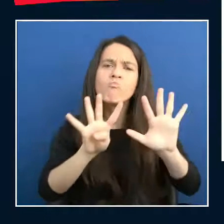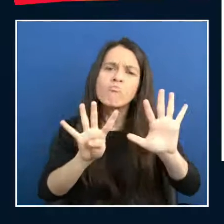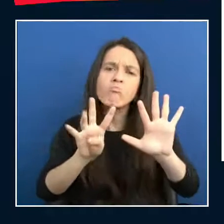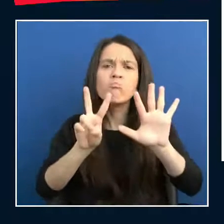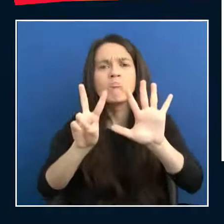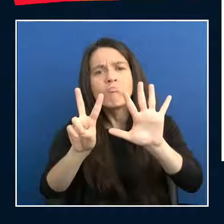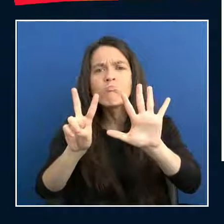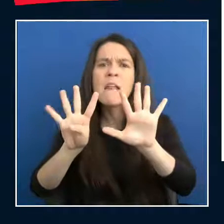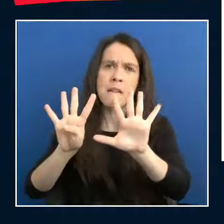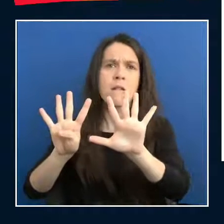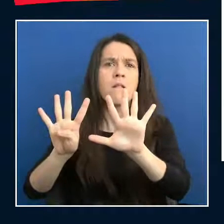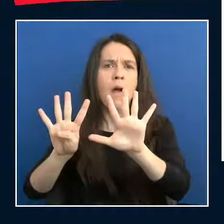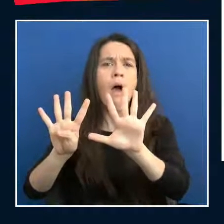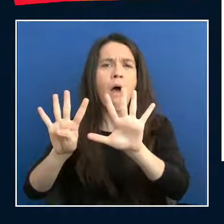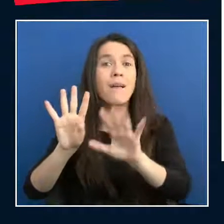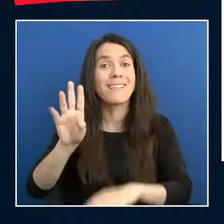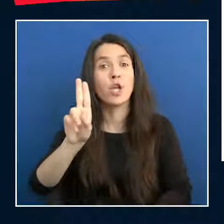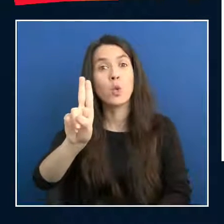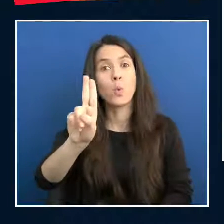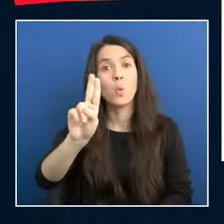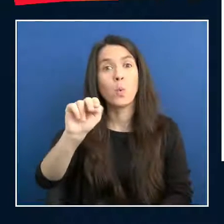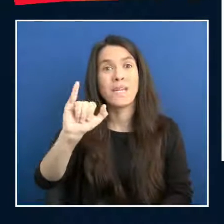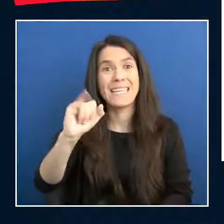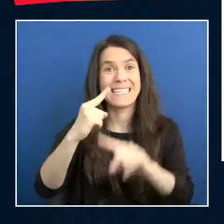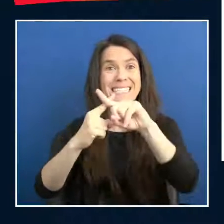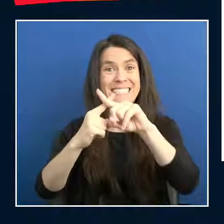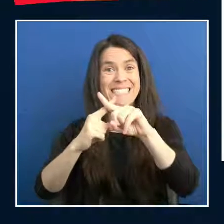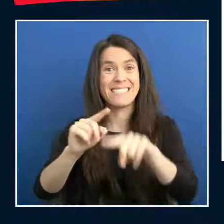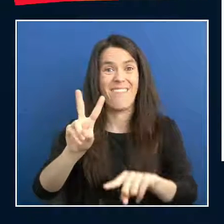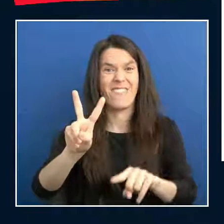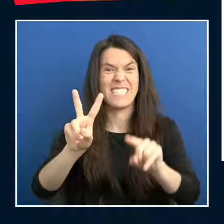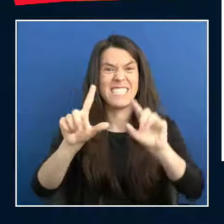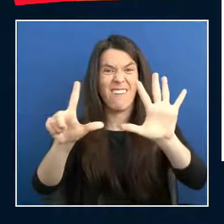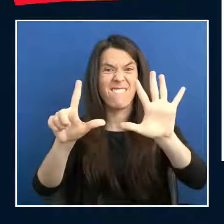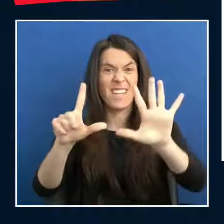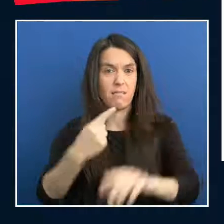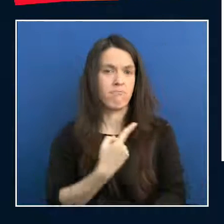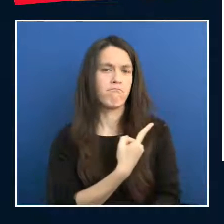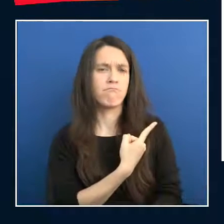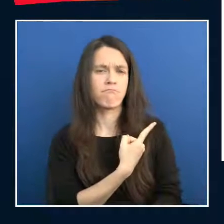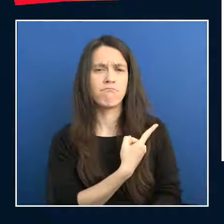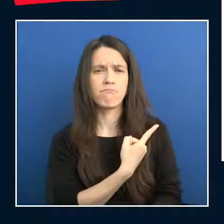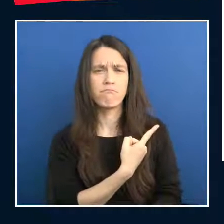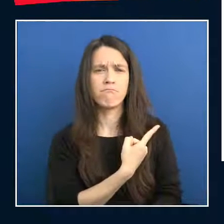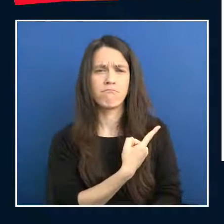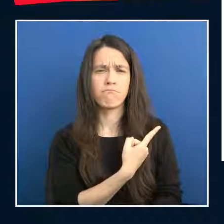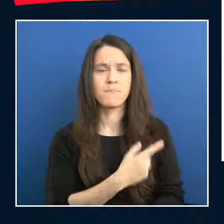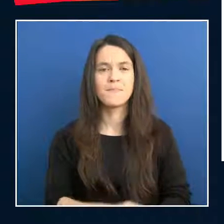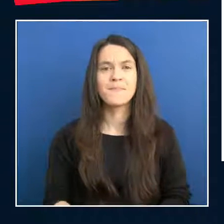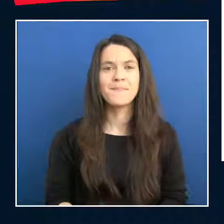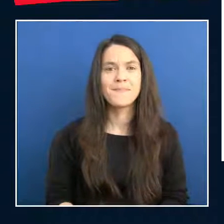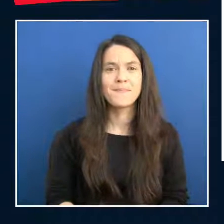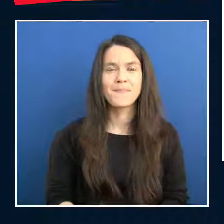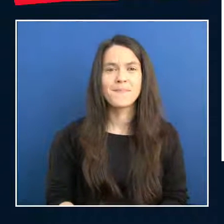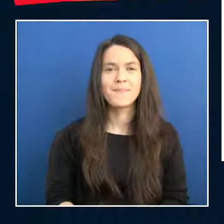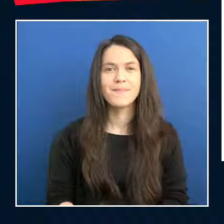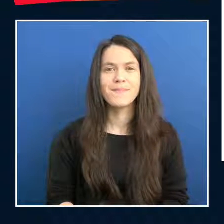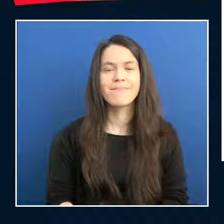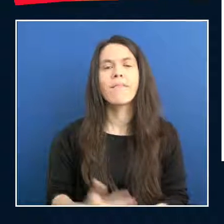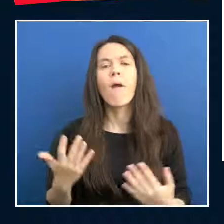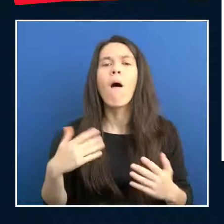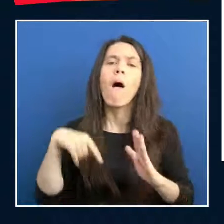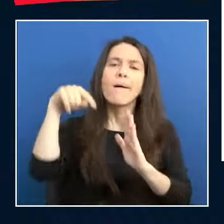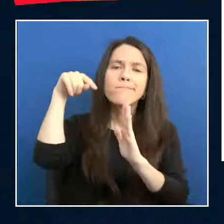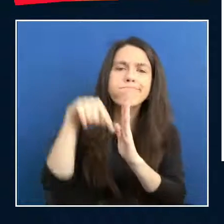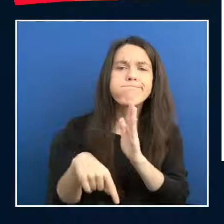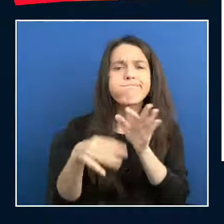1979 when Unix V7 was involved. I won't talk too much in detail here because it would steal us too much time, but